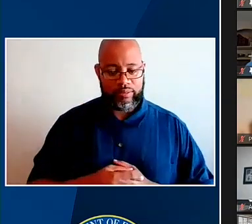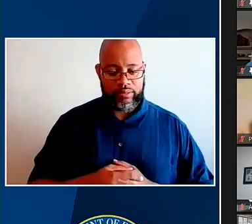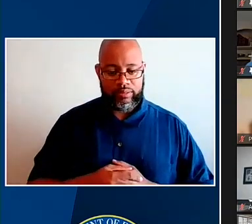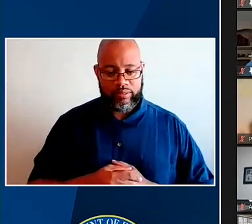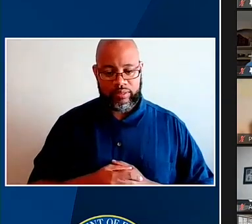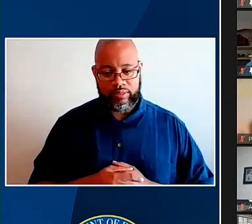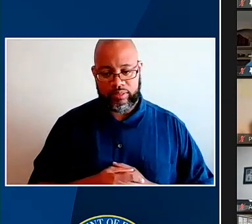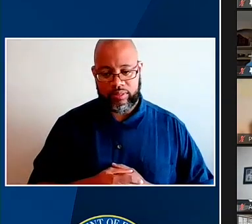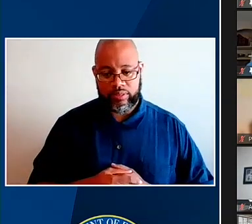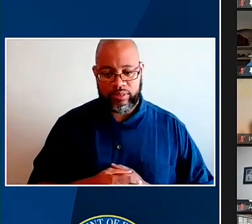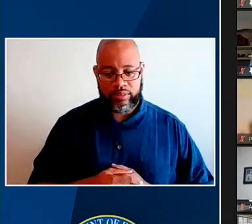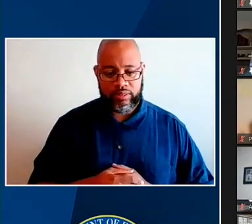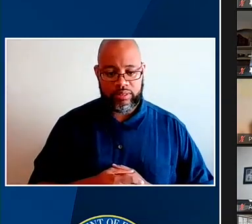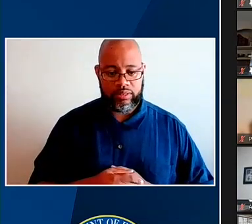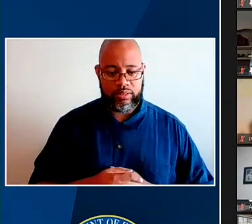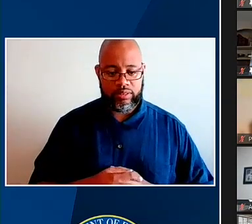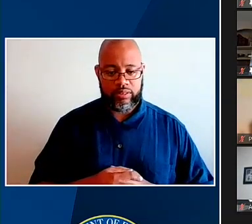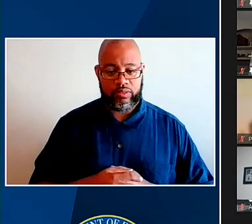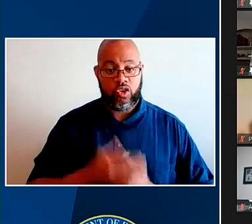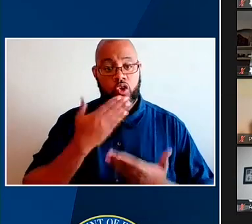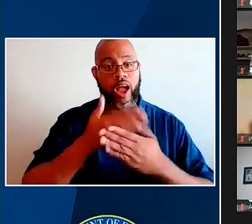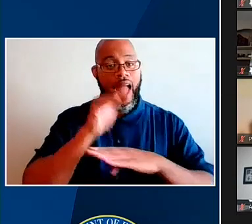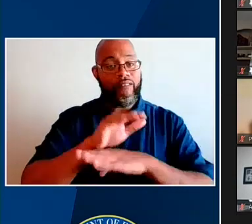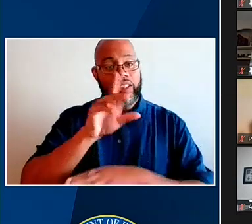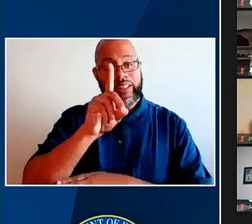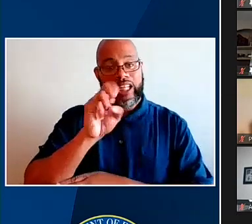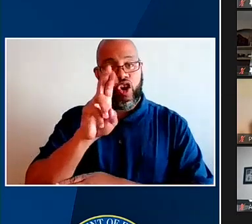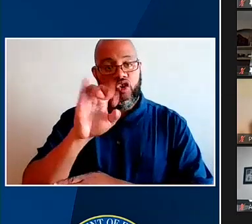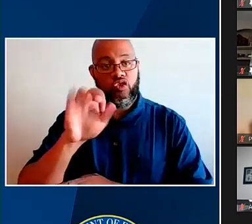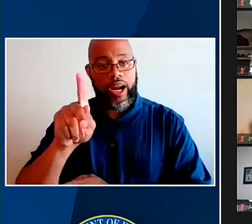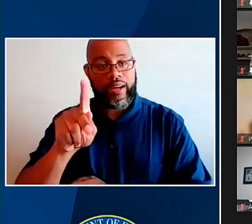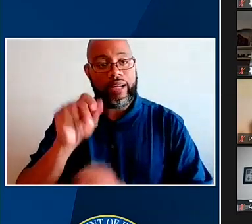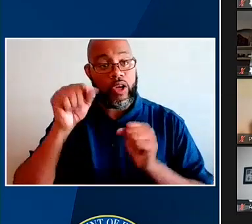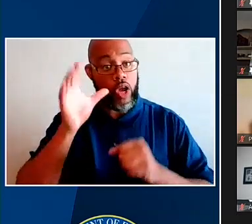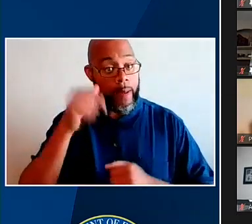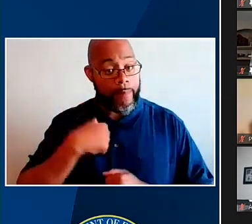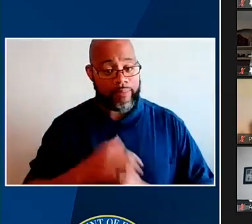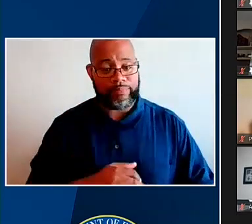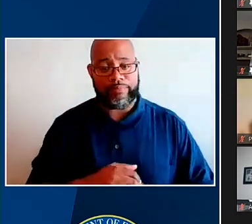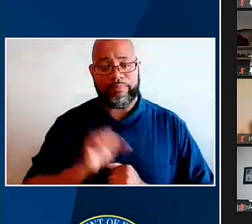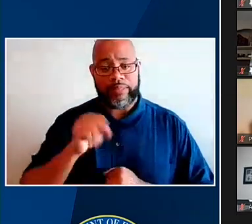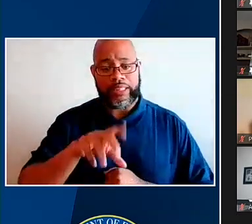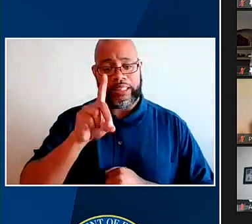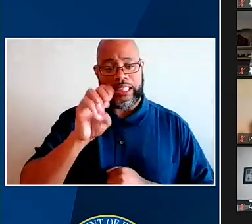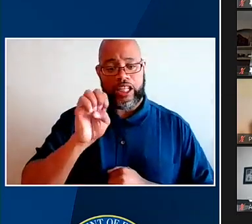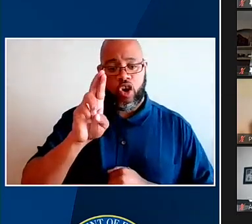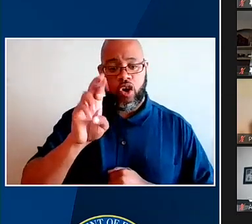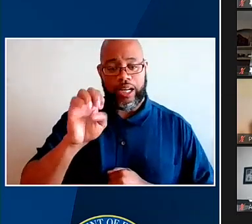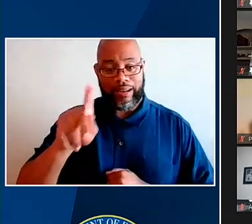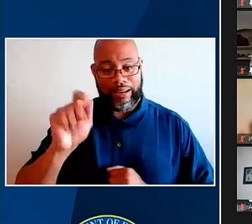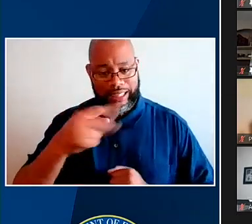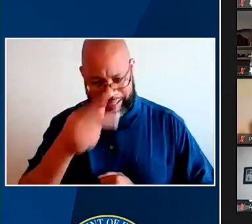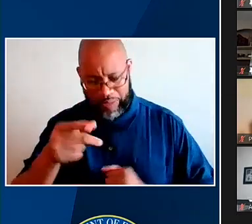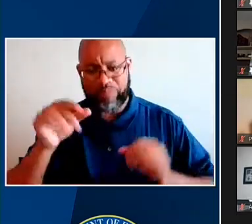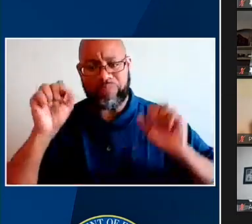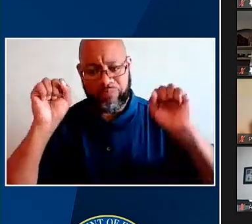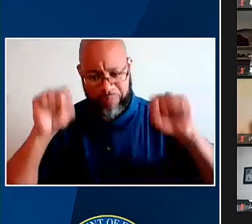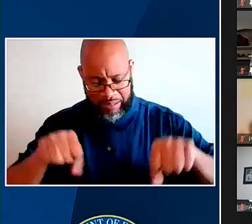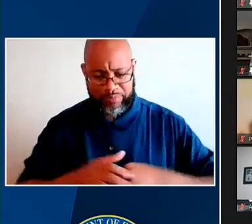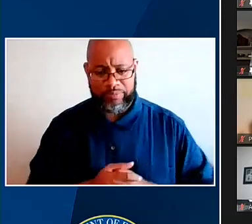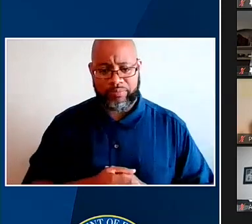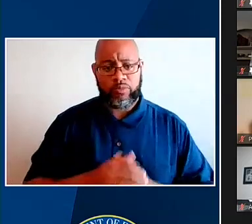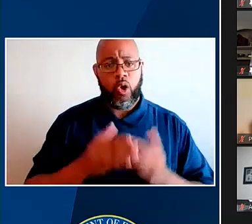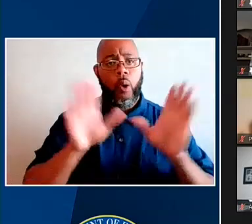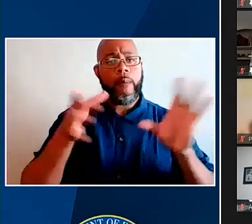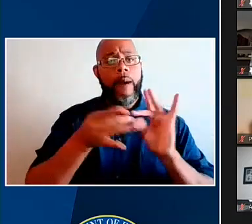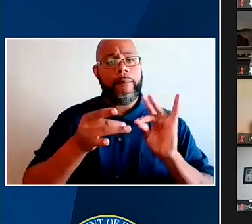Excellent. Good afternoon, Derek. Can you hear me? Yeah, can you hear me? We can see you as well. Welcome to the public